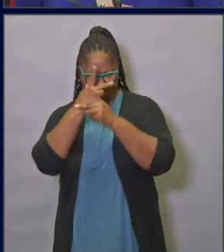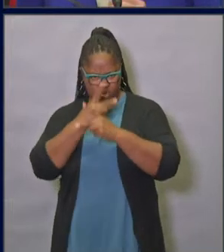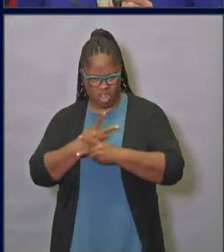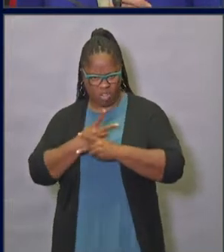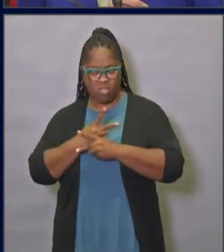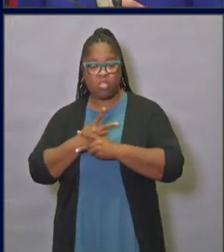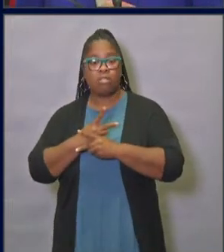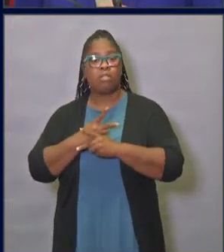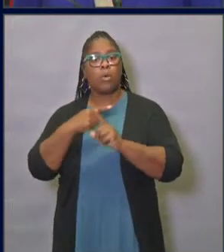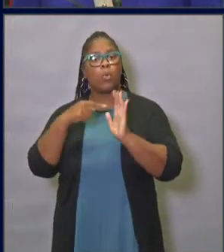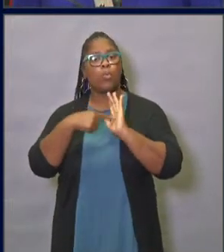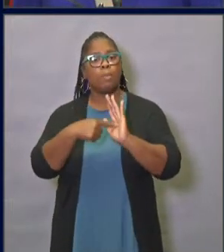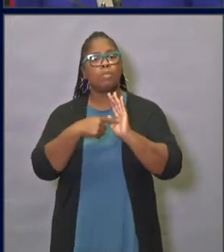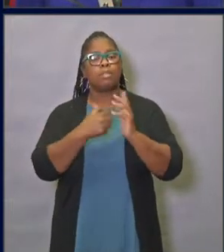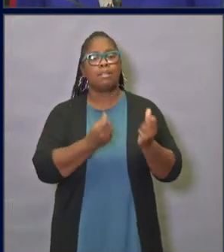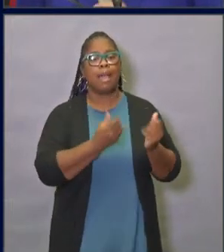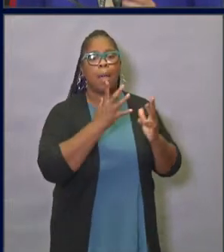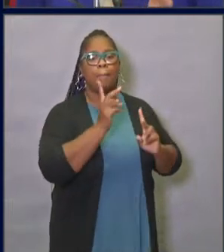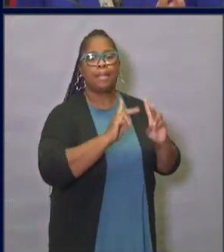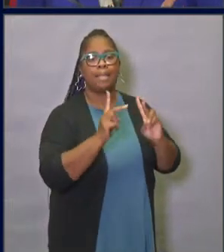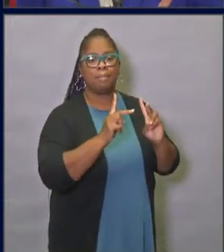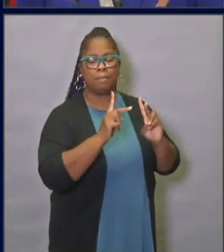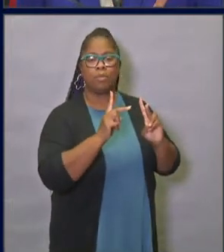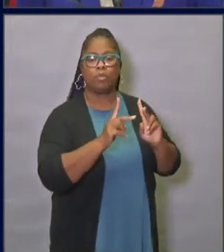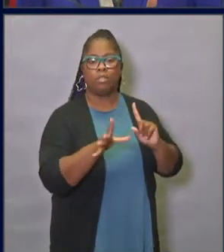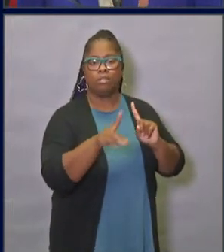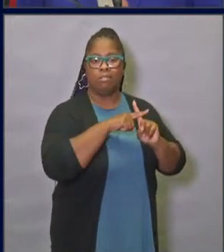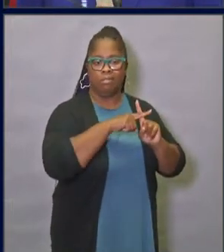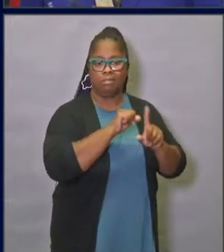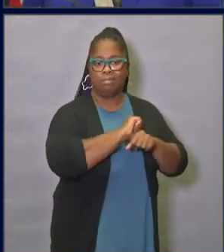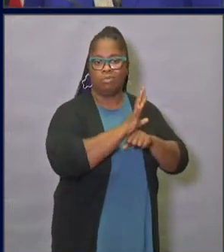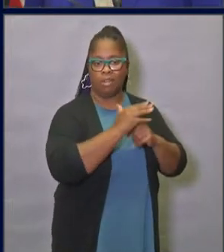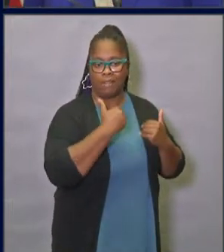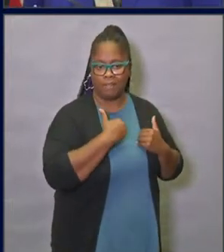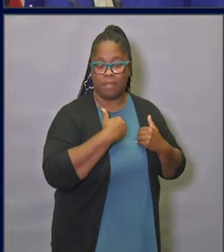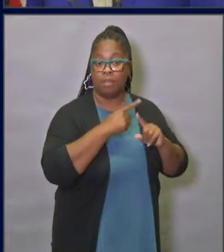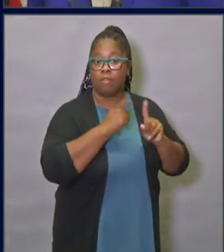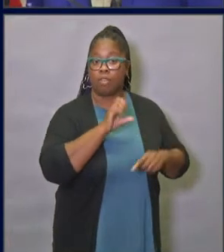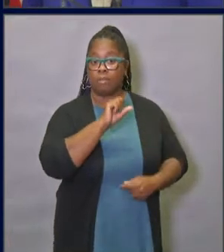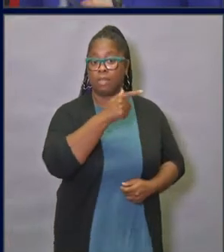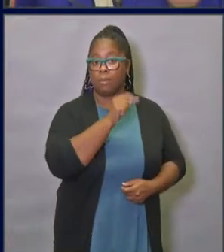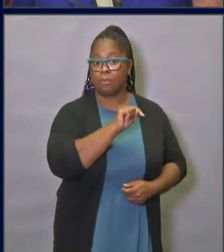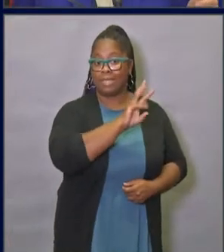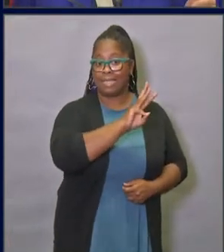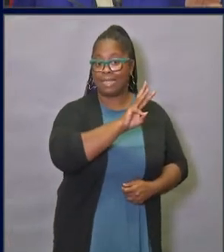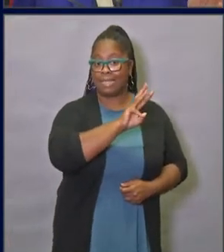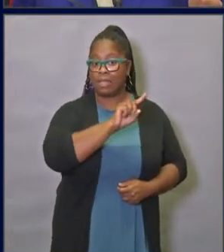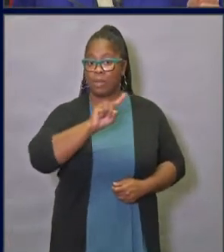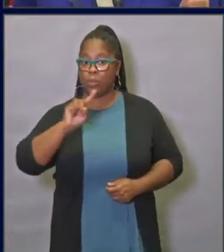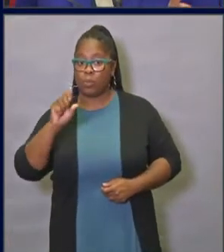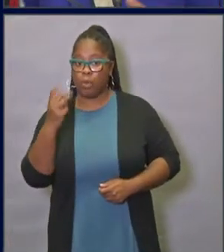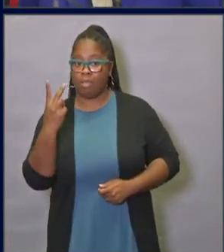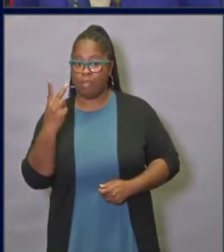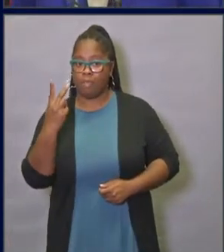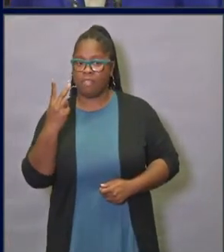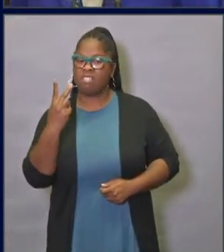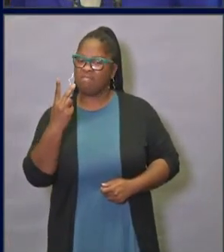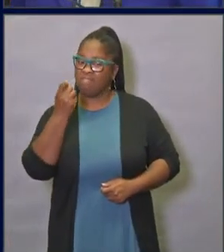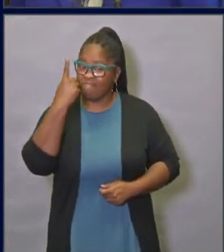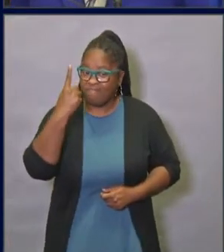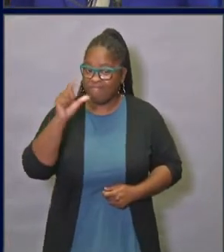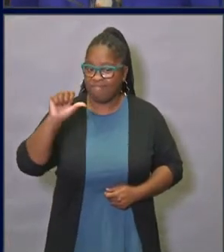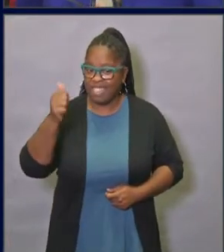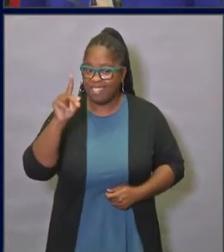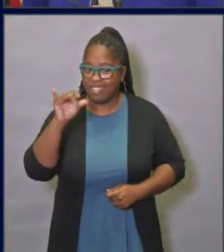it represents case and test numbers from the week of September 6th through September 12th. So there's about a 10-day lag